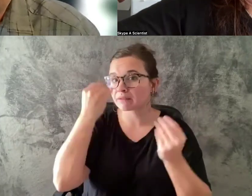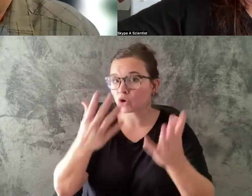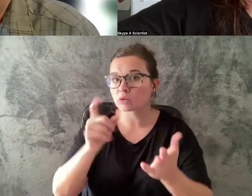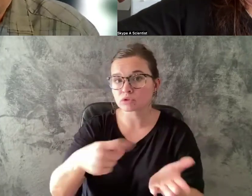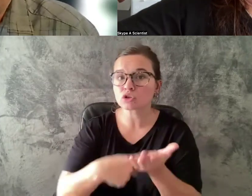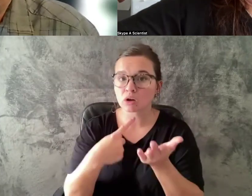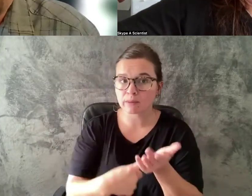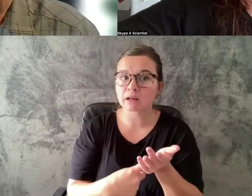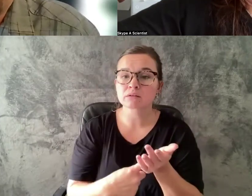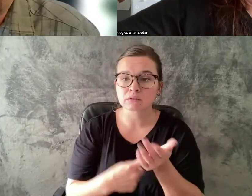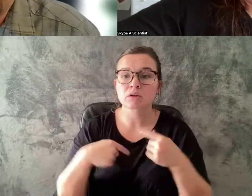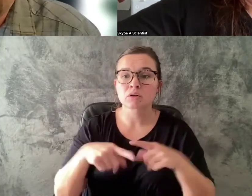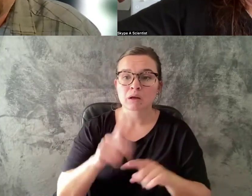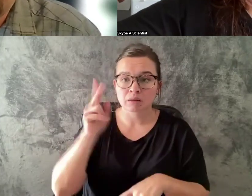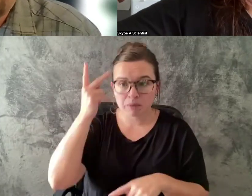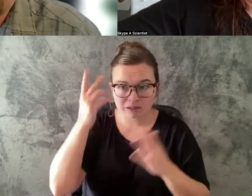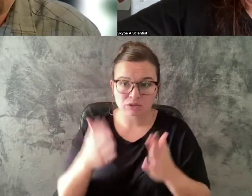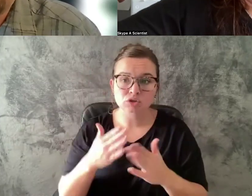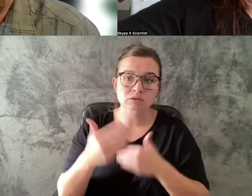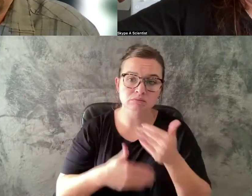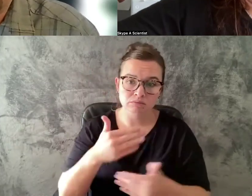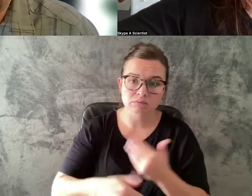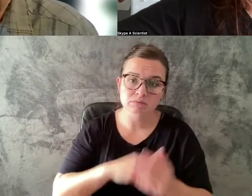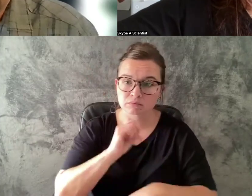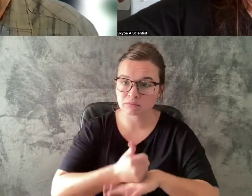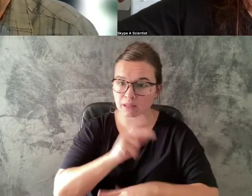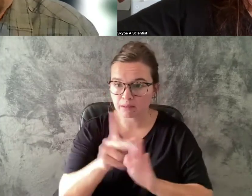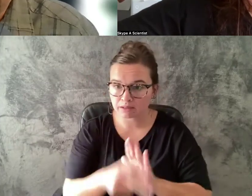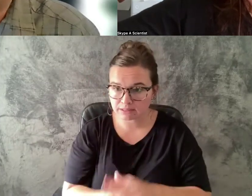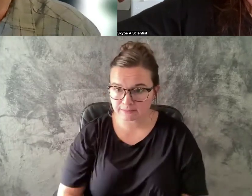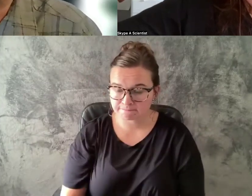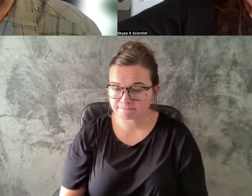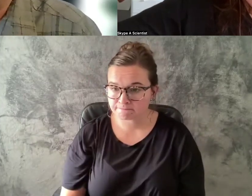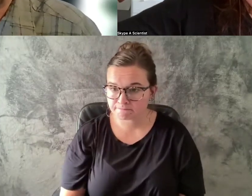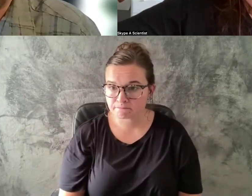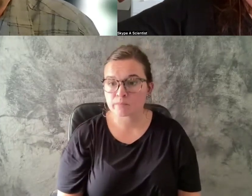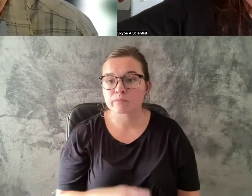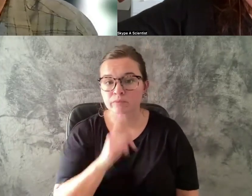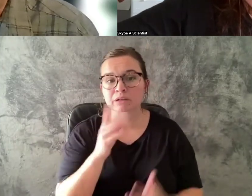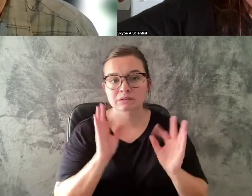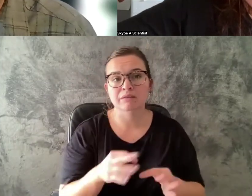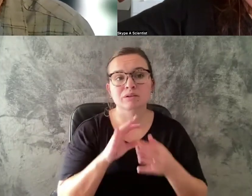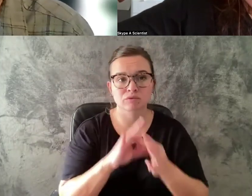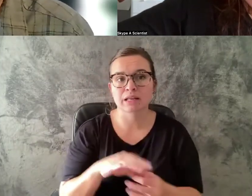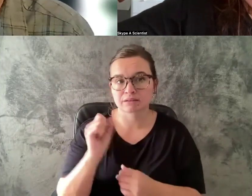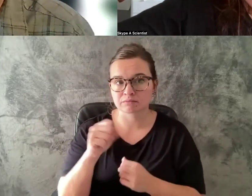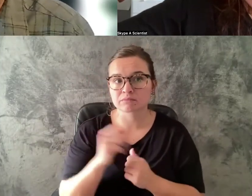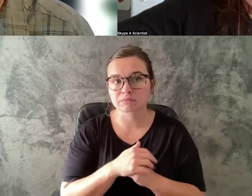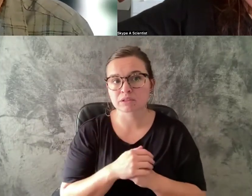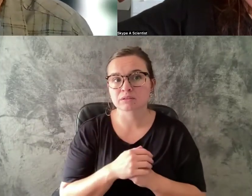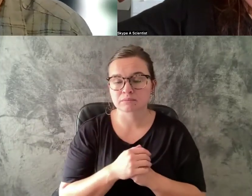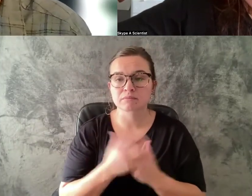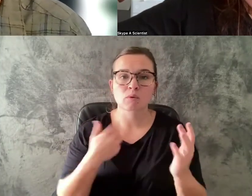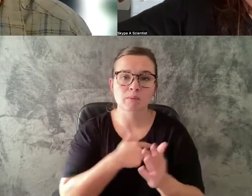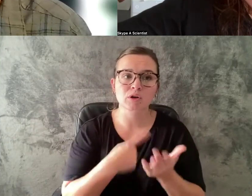talking about as politicians and others set policy. But that it is definitely related to what we're